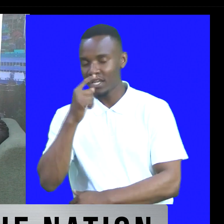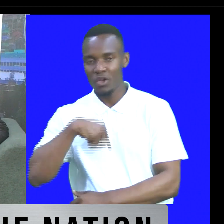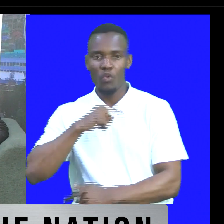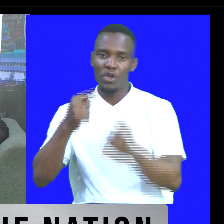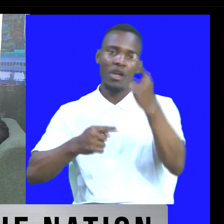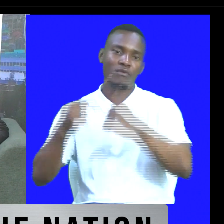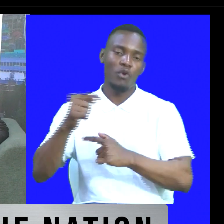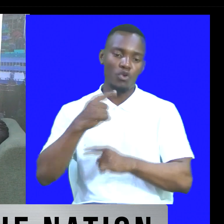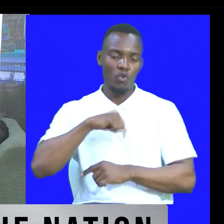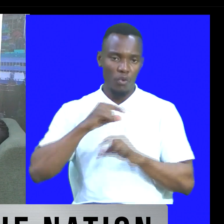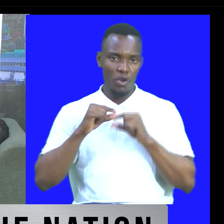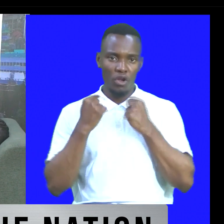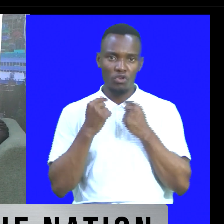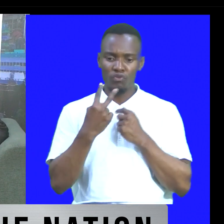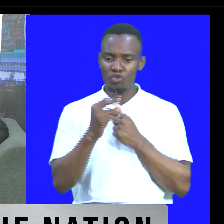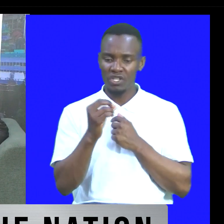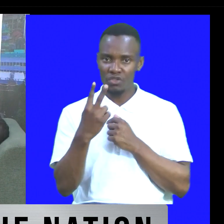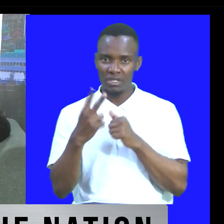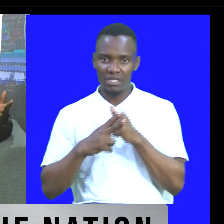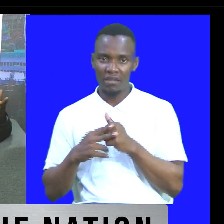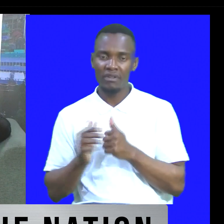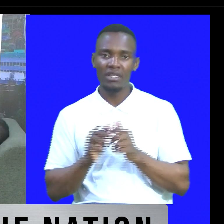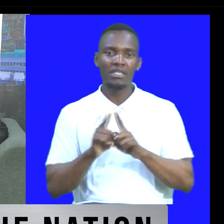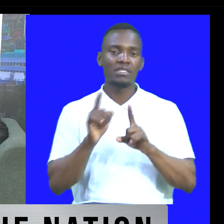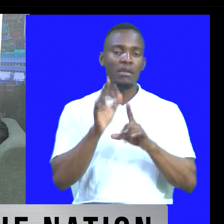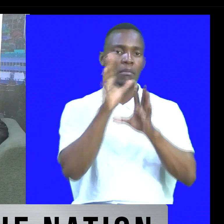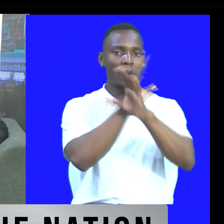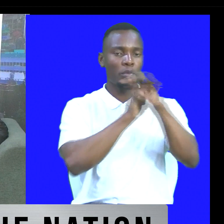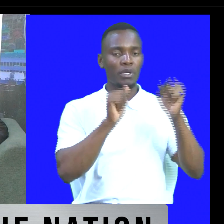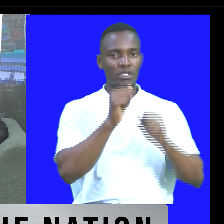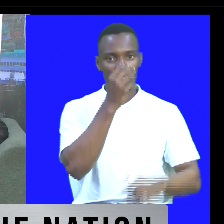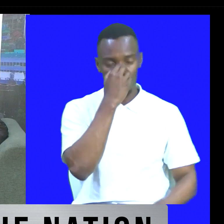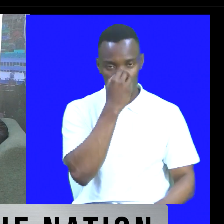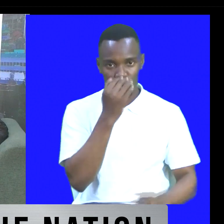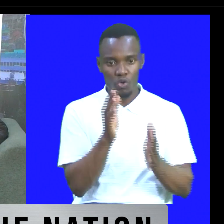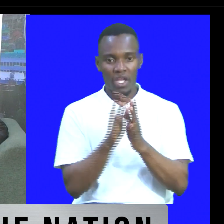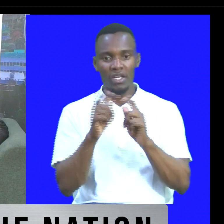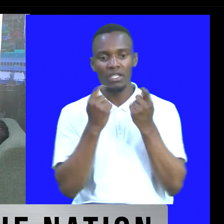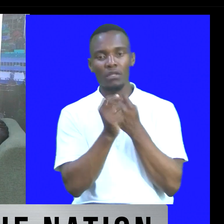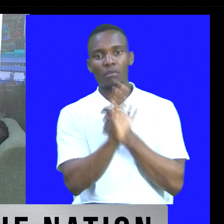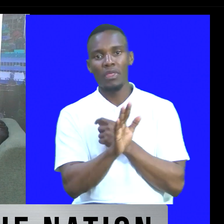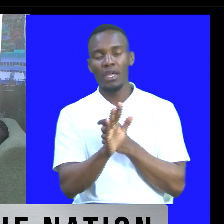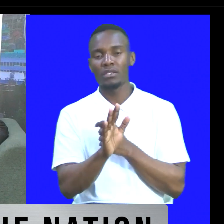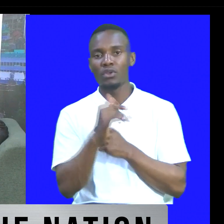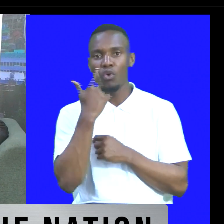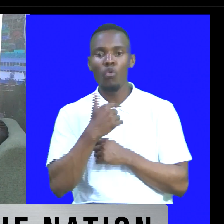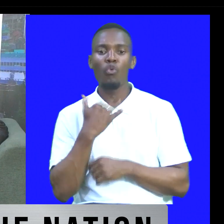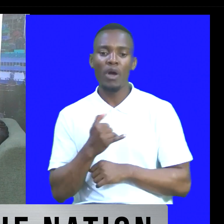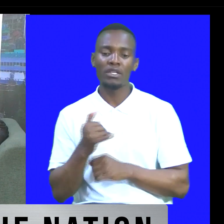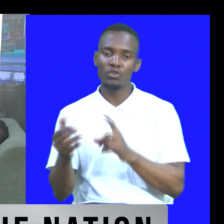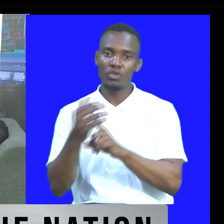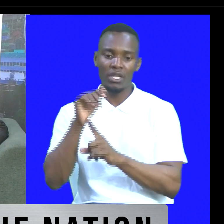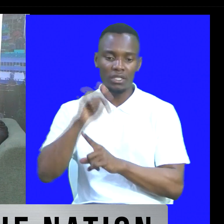kudos to the team that pursued this. William Ruto, the president. Right. And of course, Ababu Namwamba. That one we have to